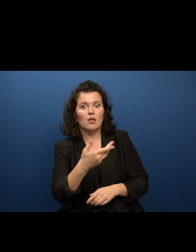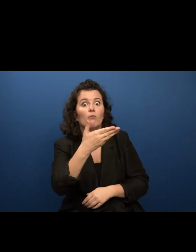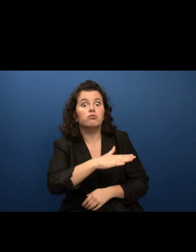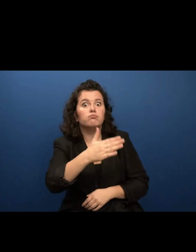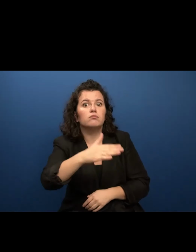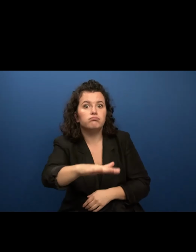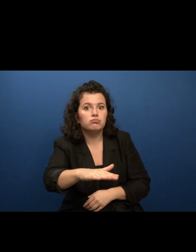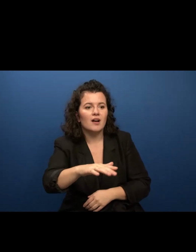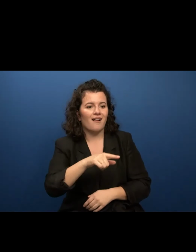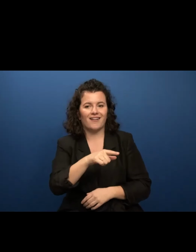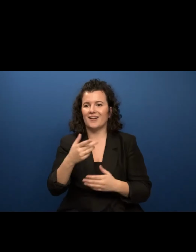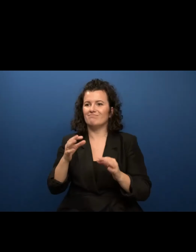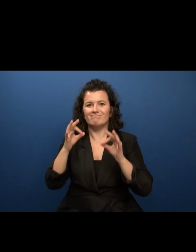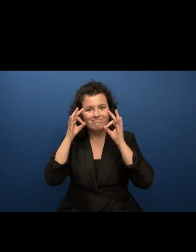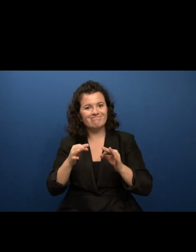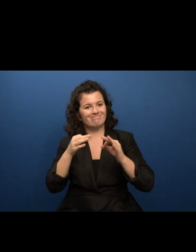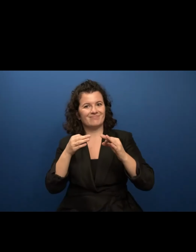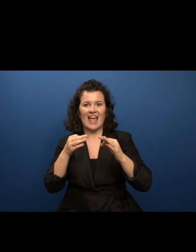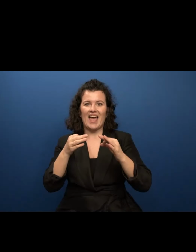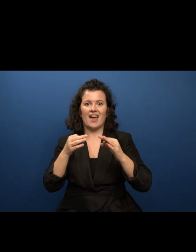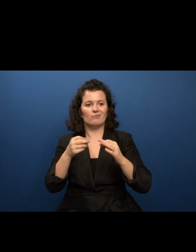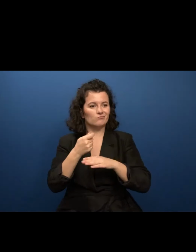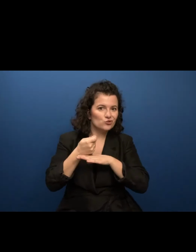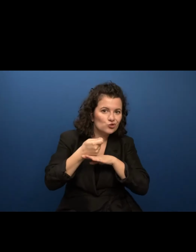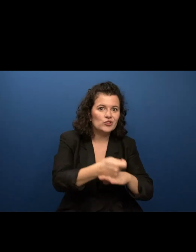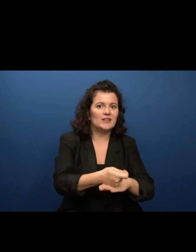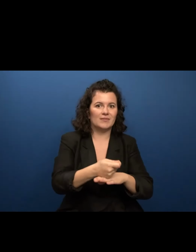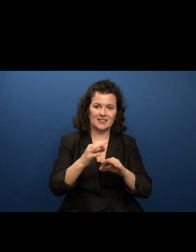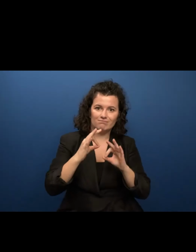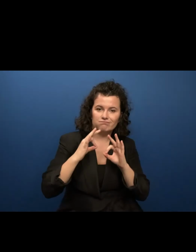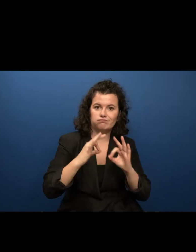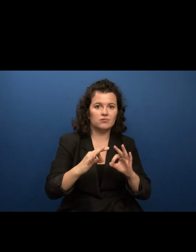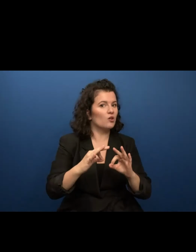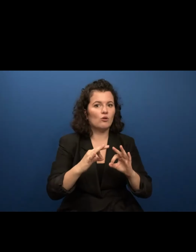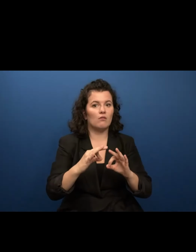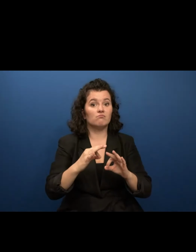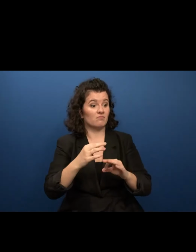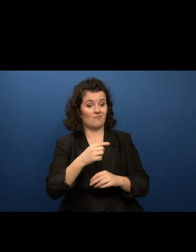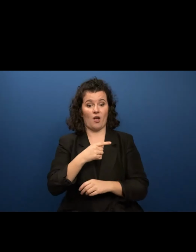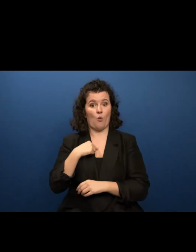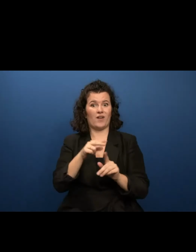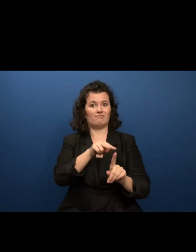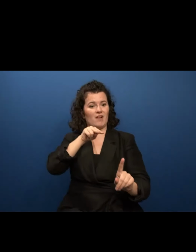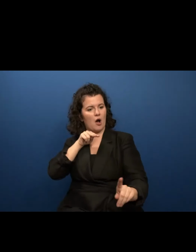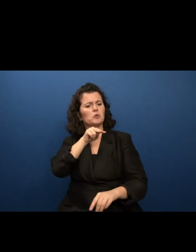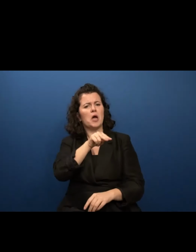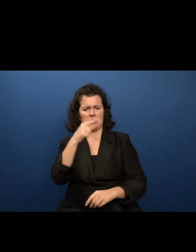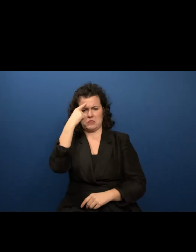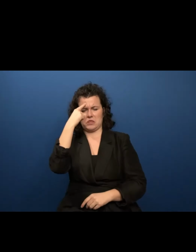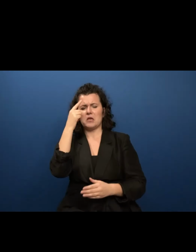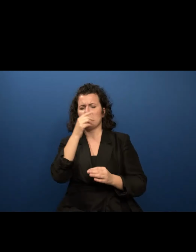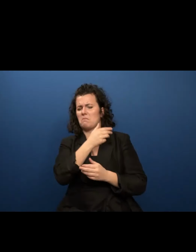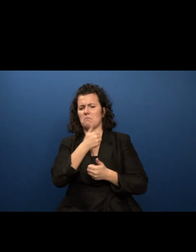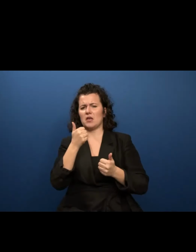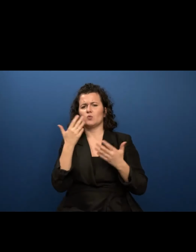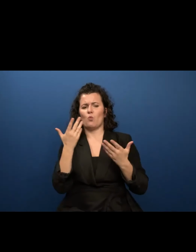as well, and in terms of that, by other people's judgments of their value. So legal challenges around that are